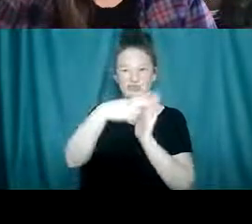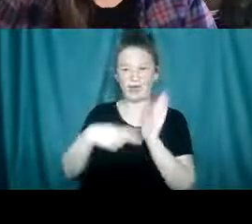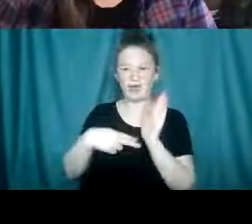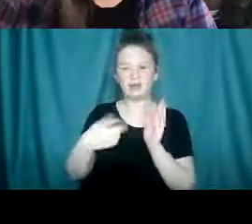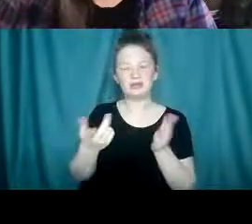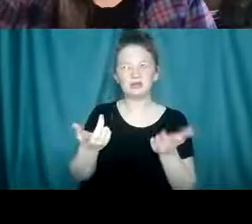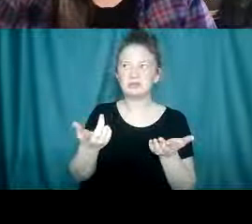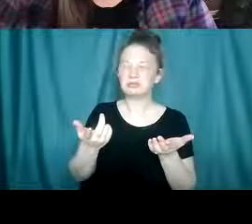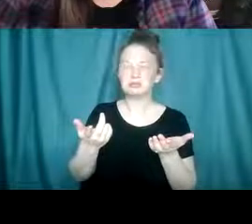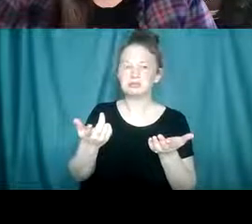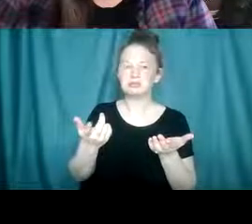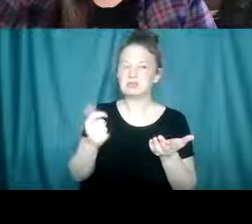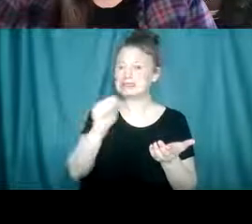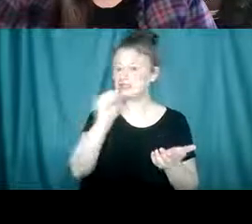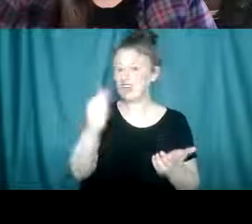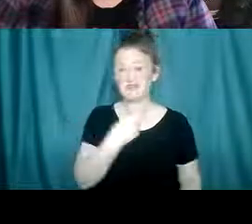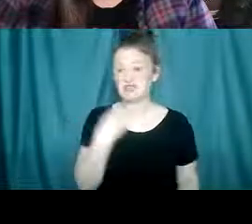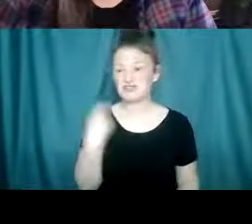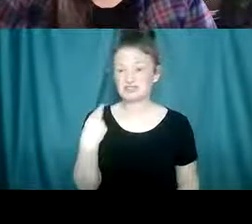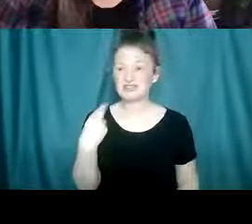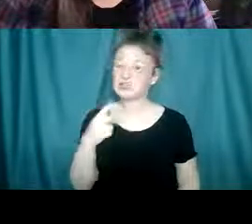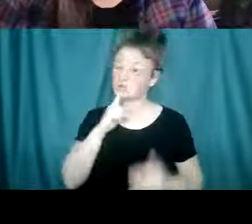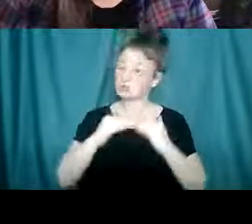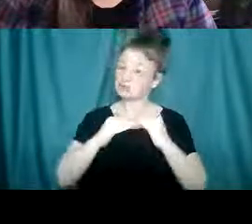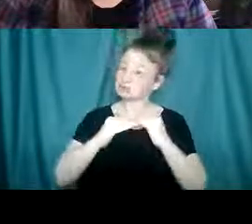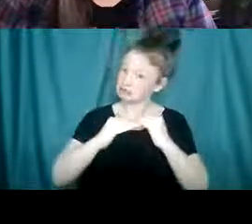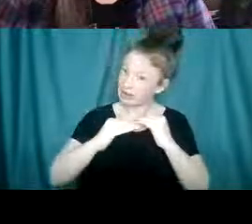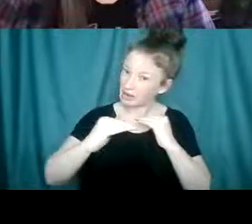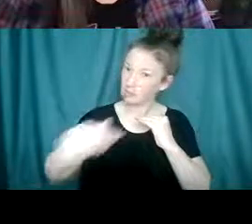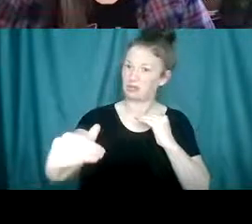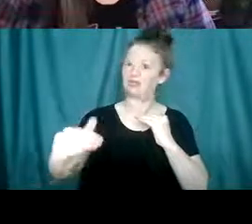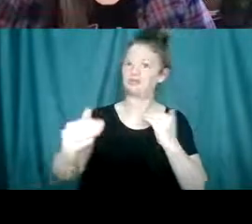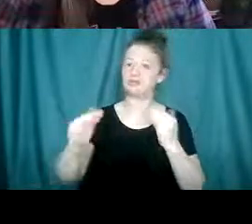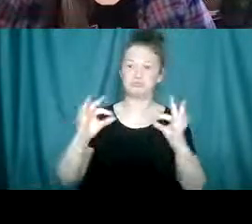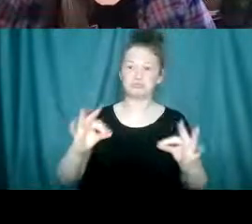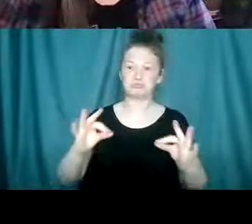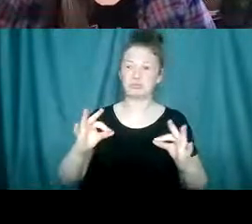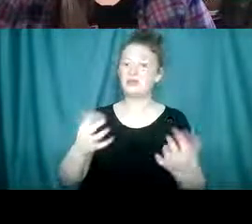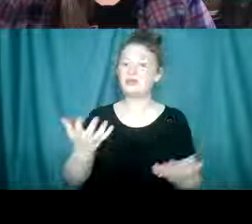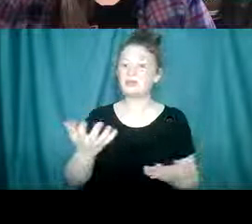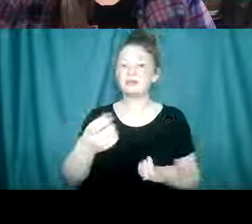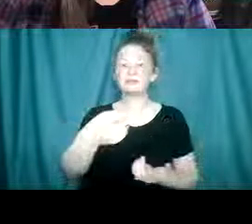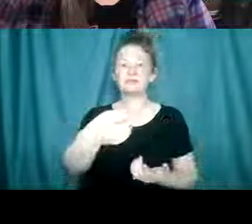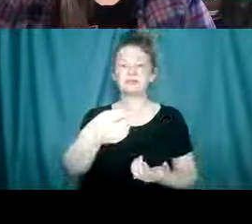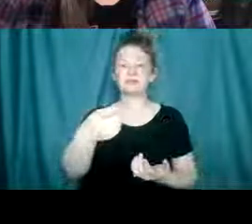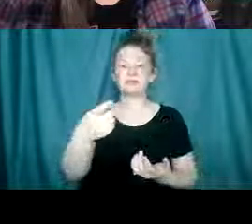not a risk, it's actually stabilizing the field, because depleted, we're talking about not